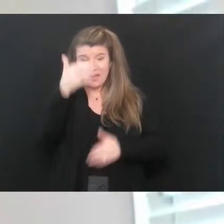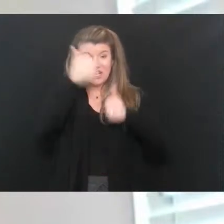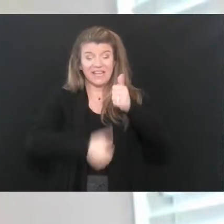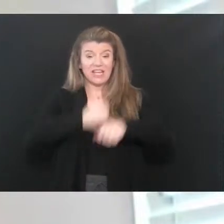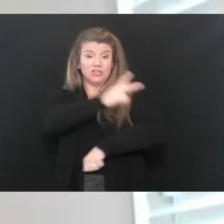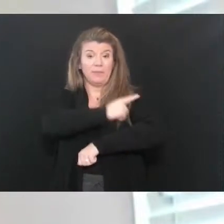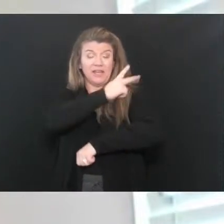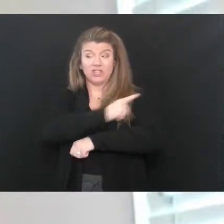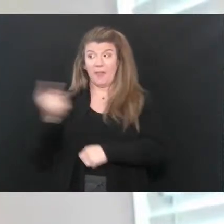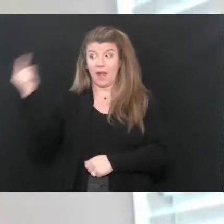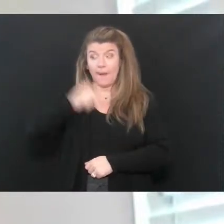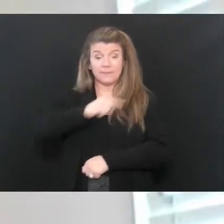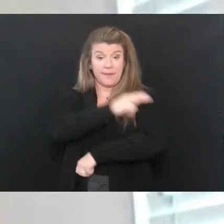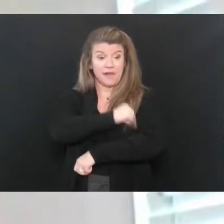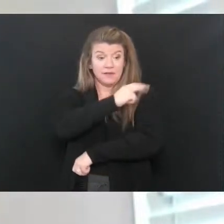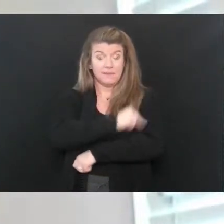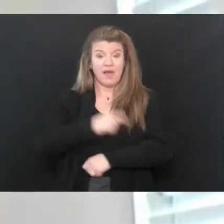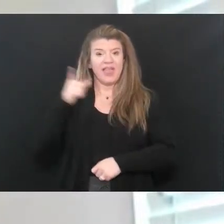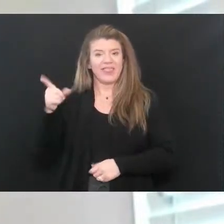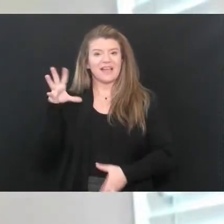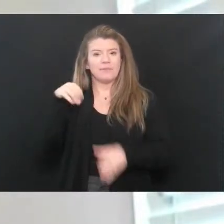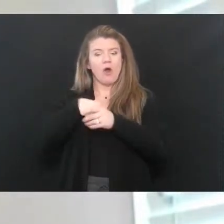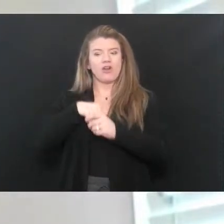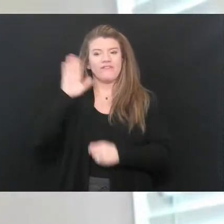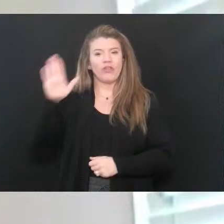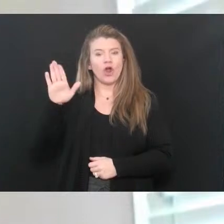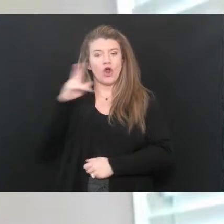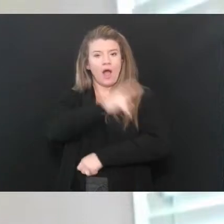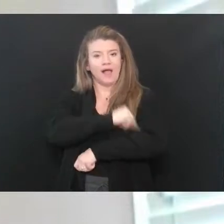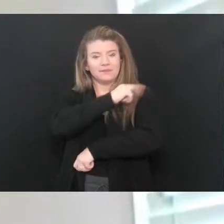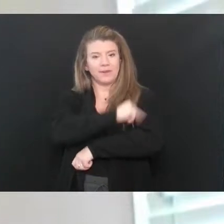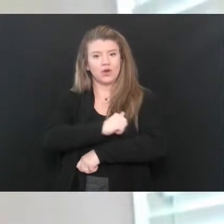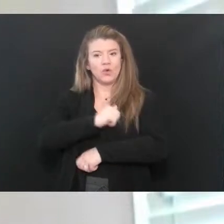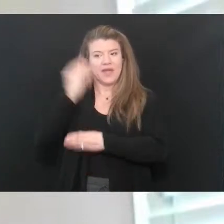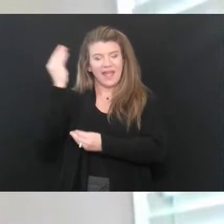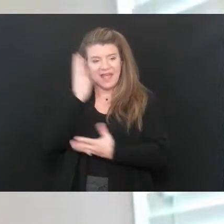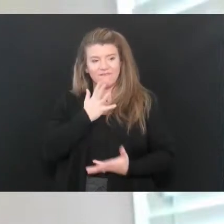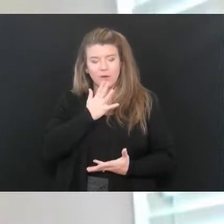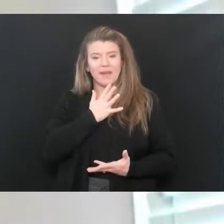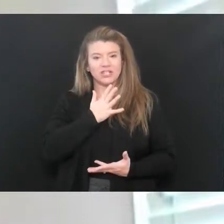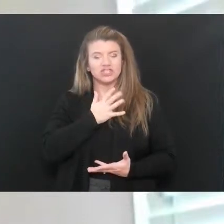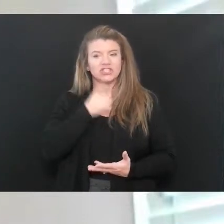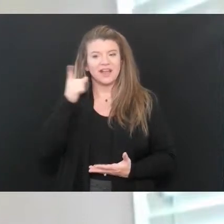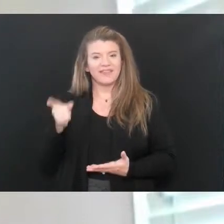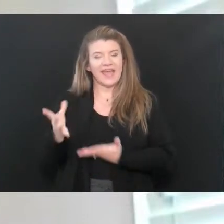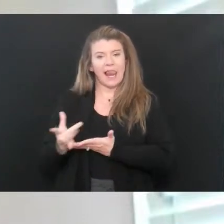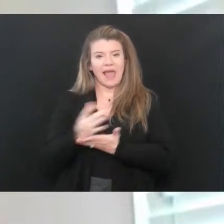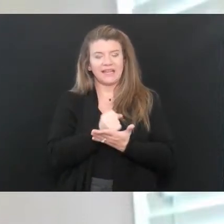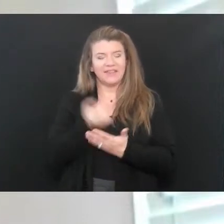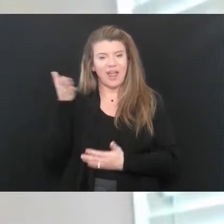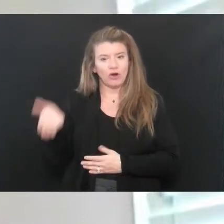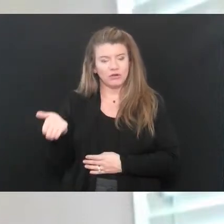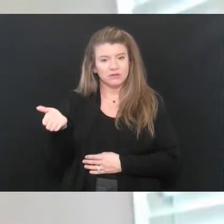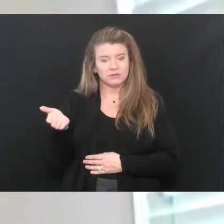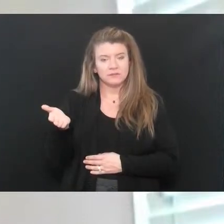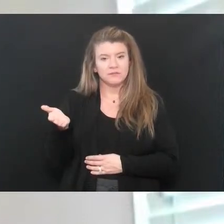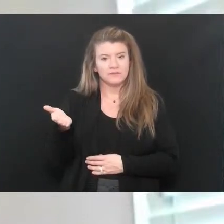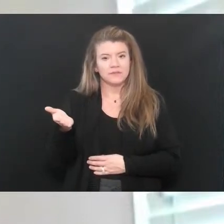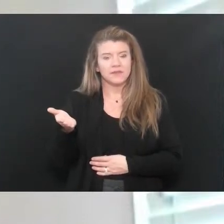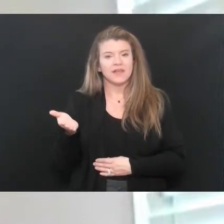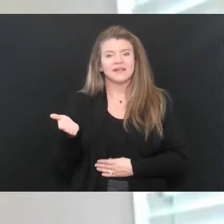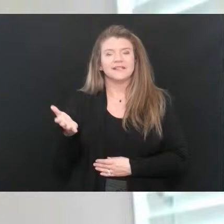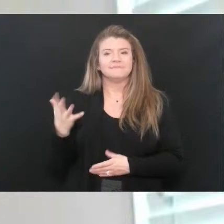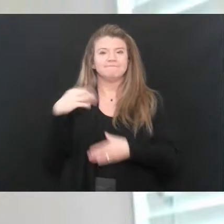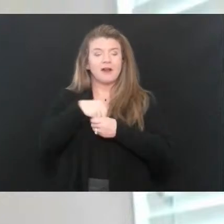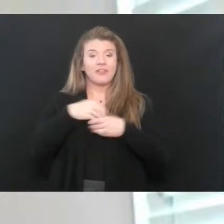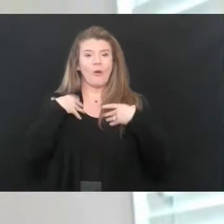that enters the hospital, that would be part of their hospital information that they would be collecting, and it's part of their own